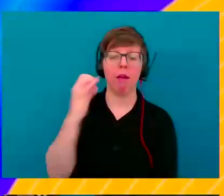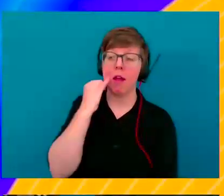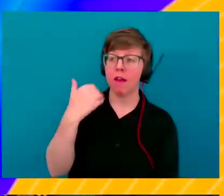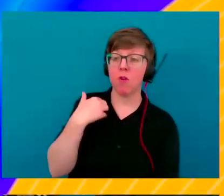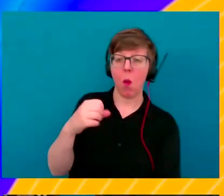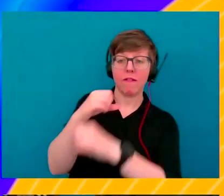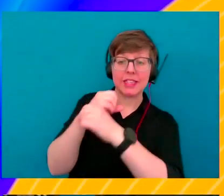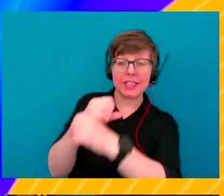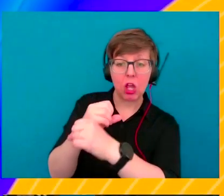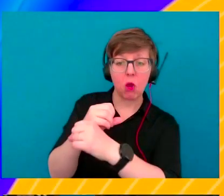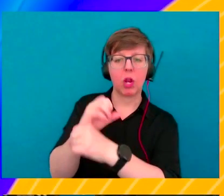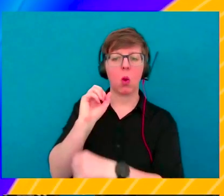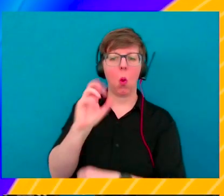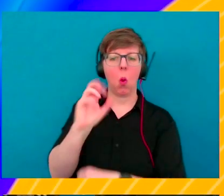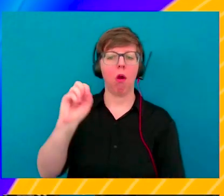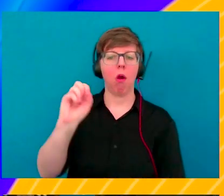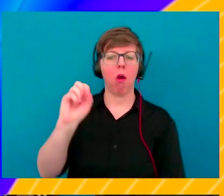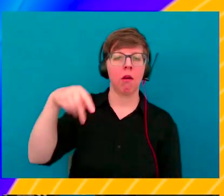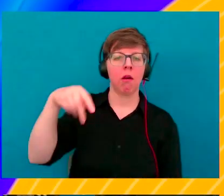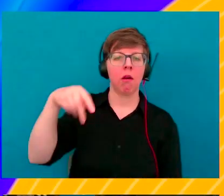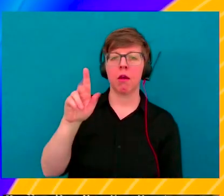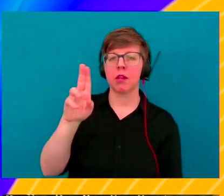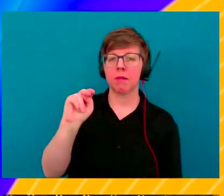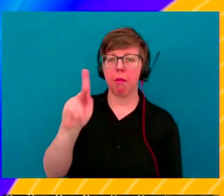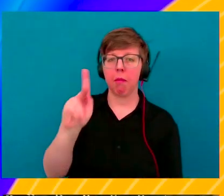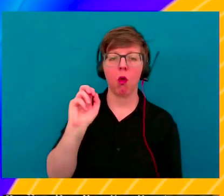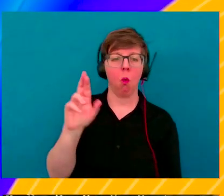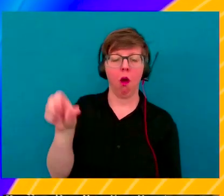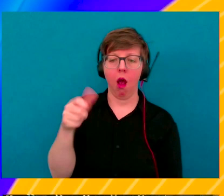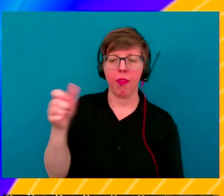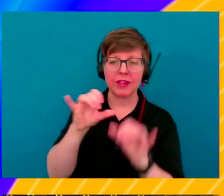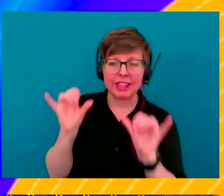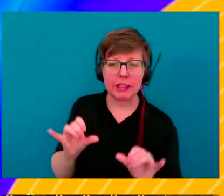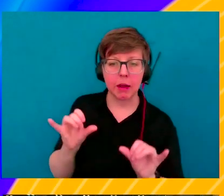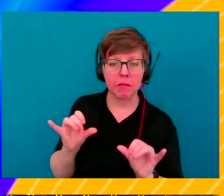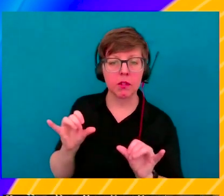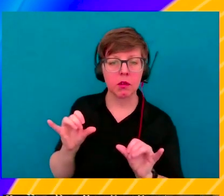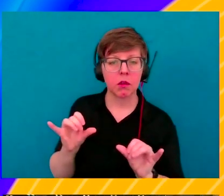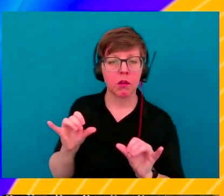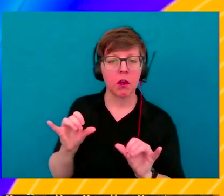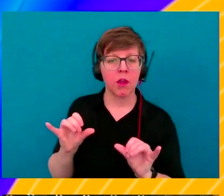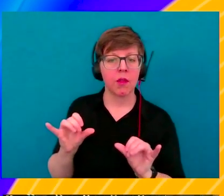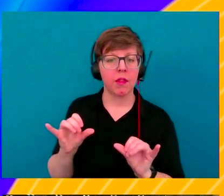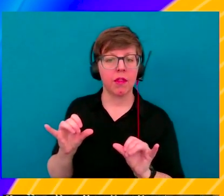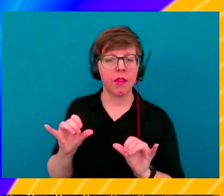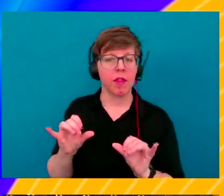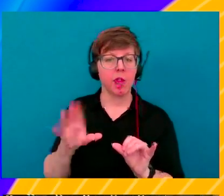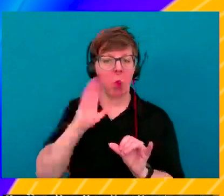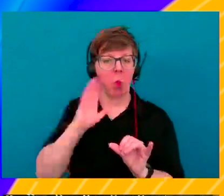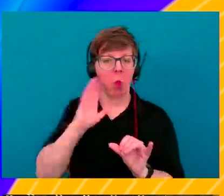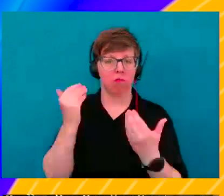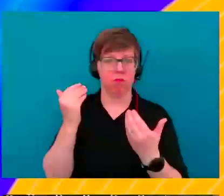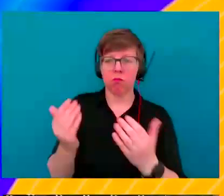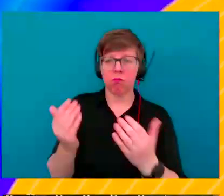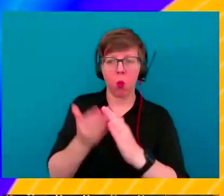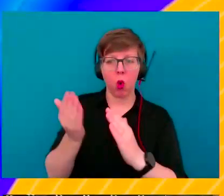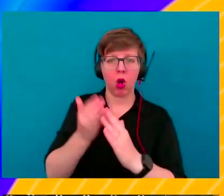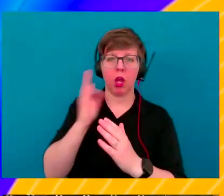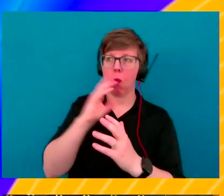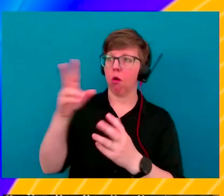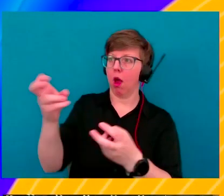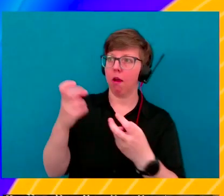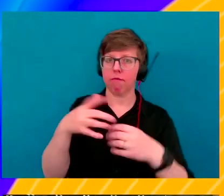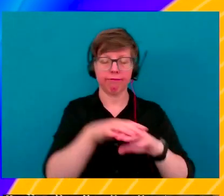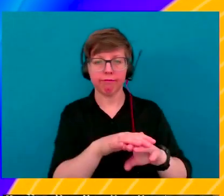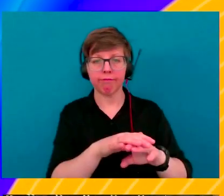systems, CodeCatalyst just works. It will send all that DevOps systems into your existing AppSec and SecOps system. So